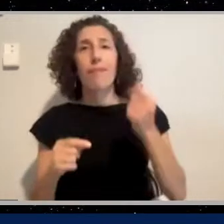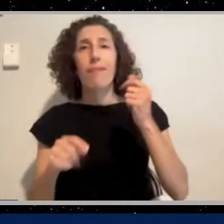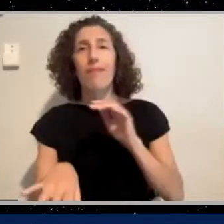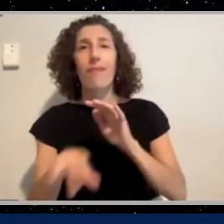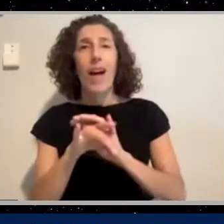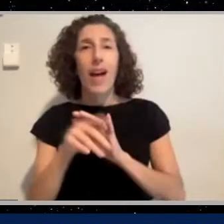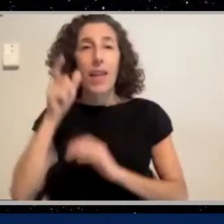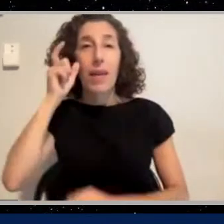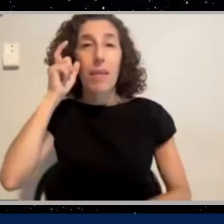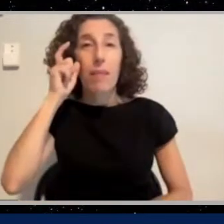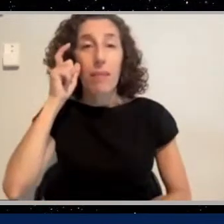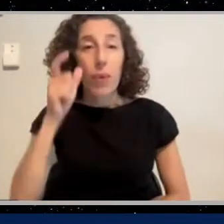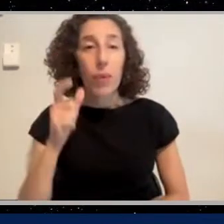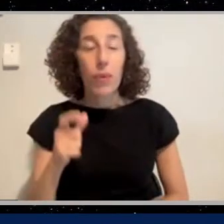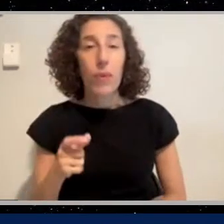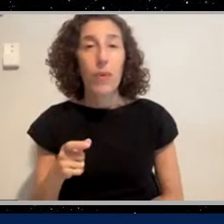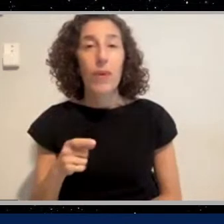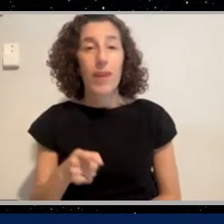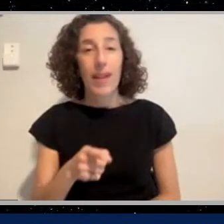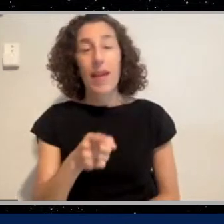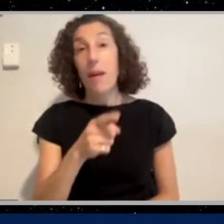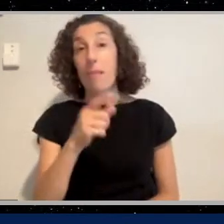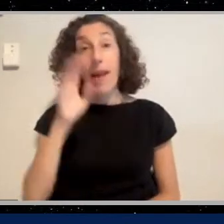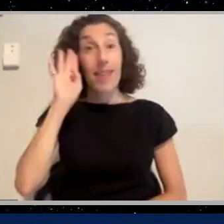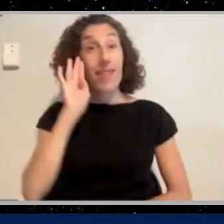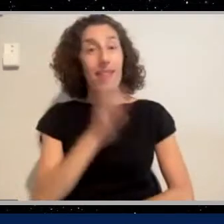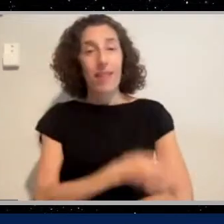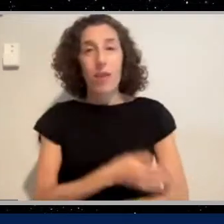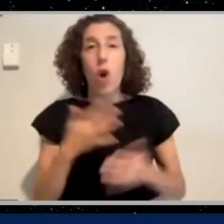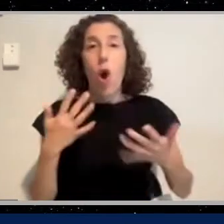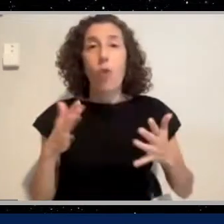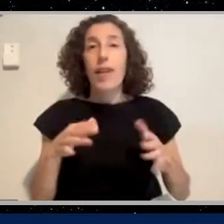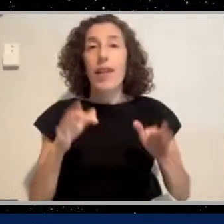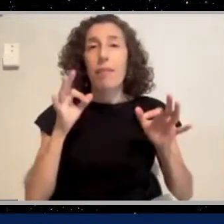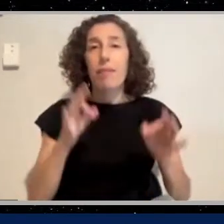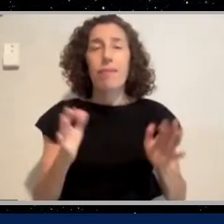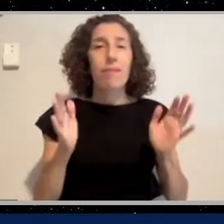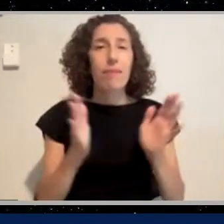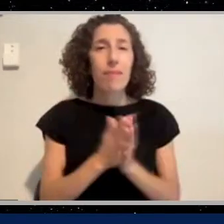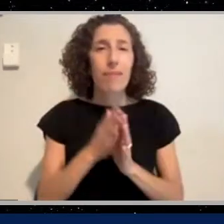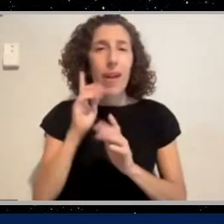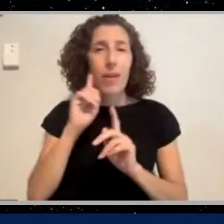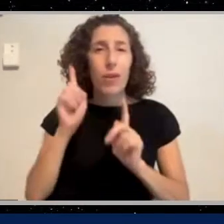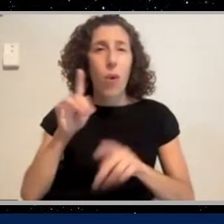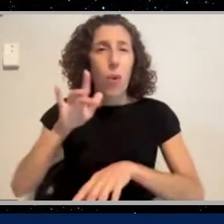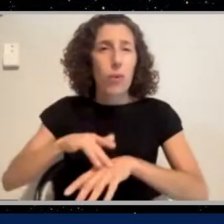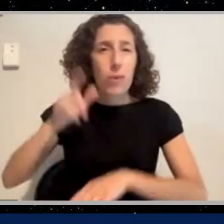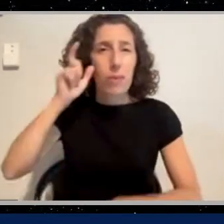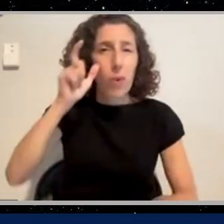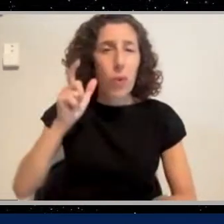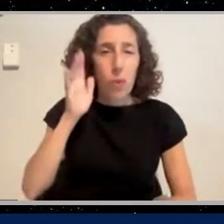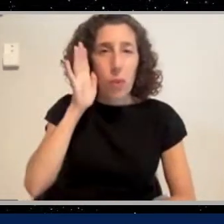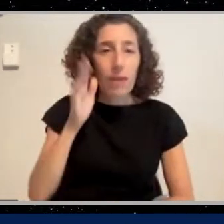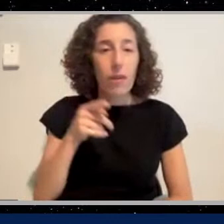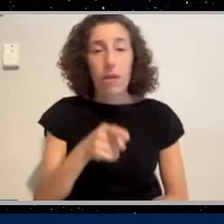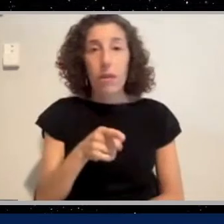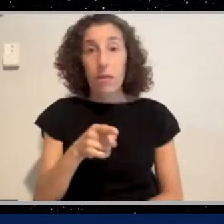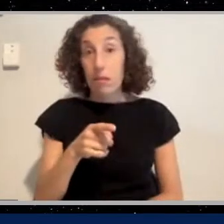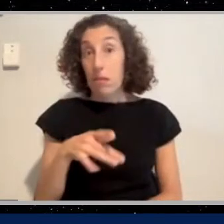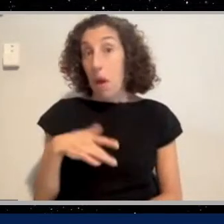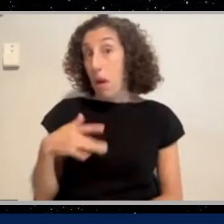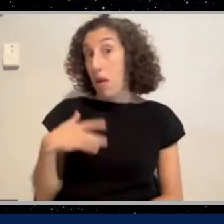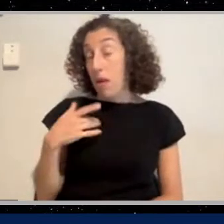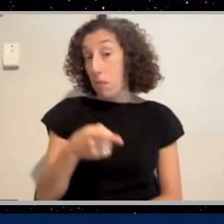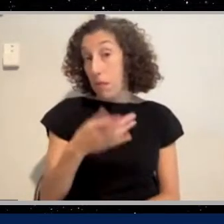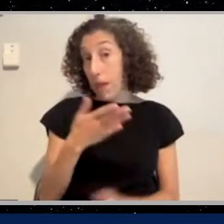look at that. And he's like, I'm going to go to the moon. And it's kind of wild to think that, he is probably of the